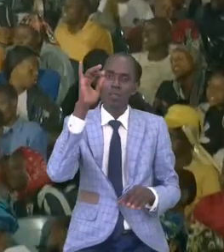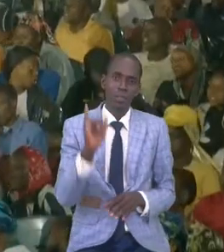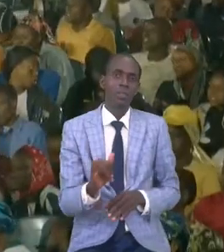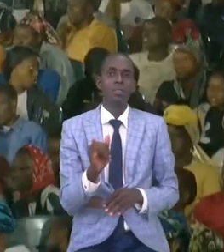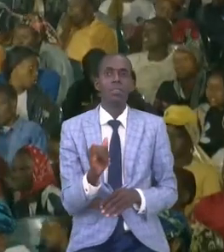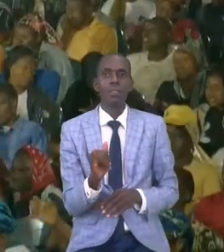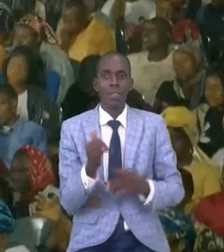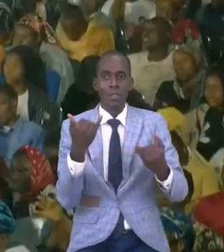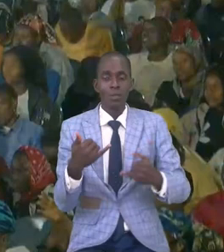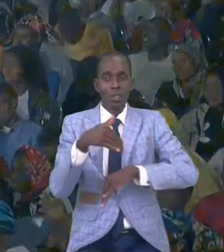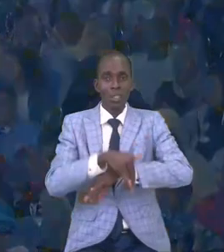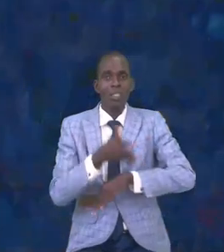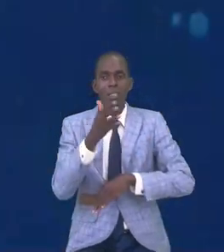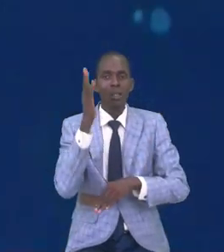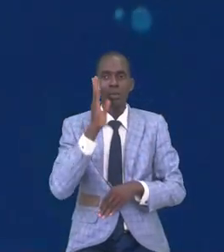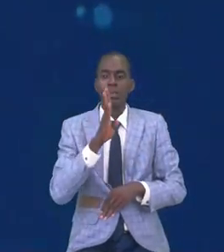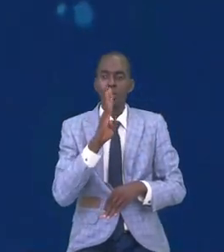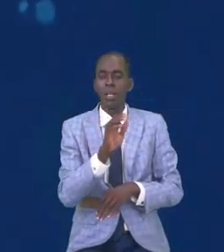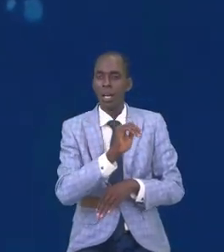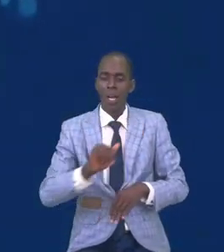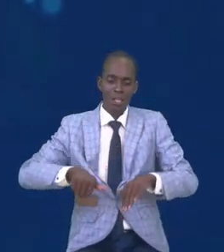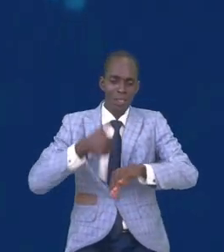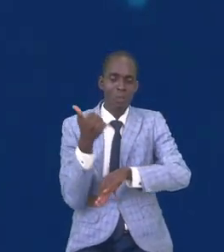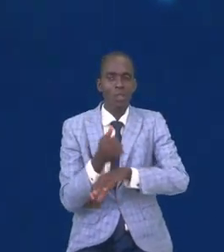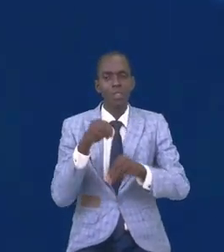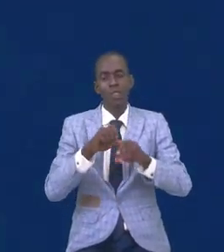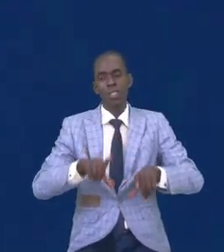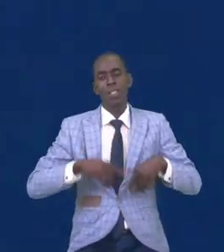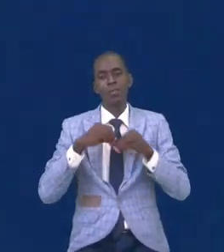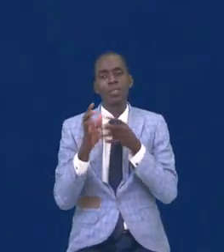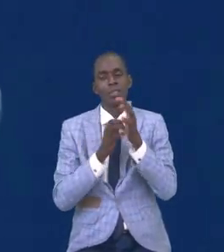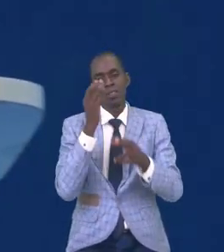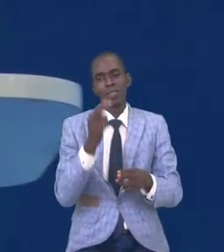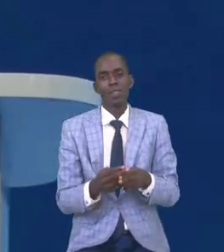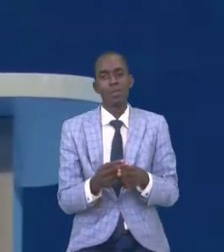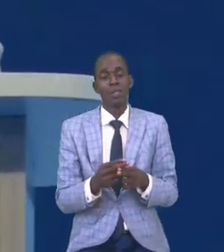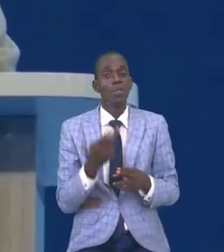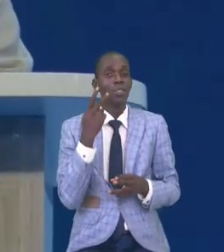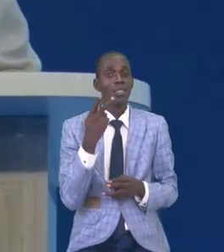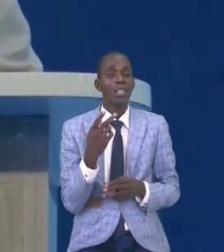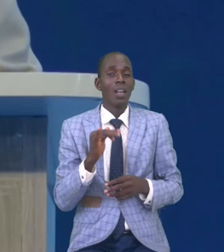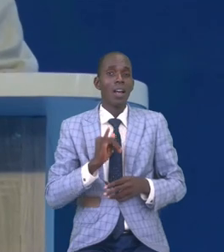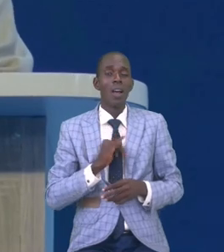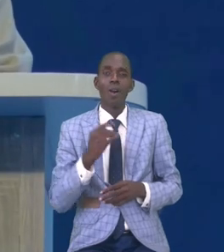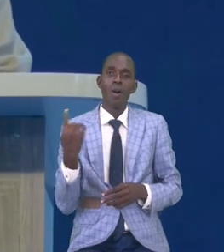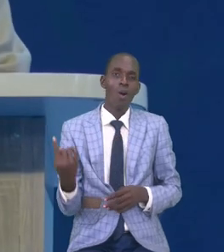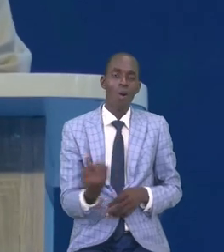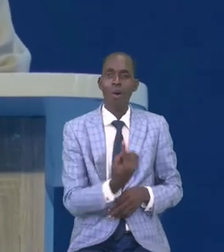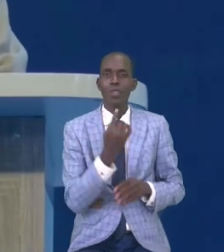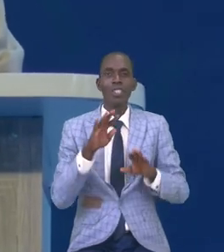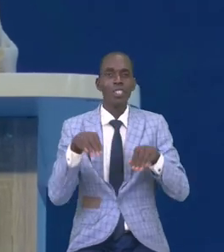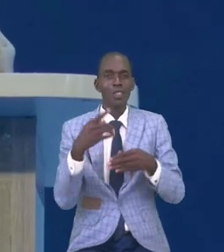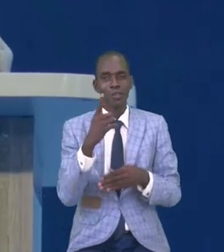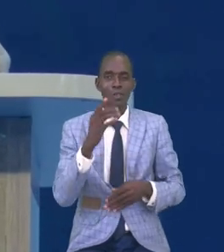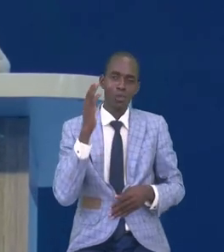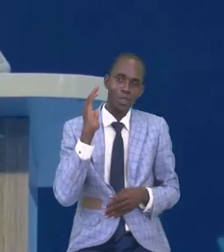tonight there's going to be a confirmation in your life. You know, I always give you these testimonies